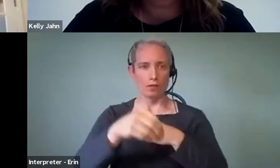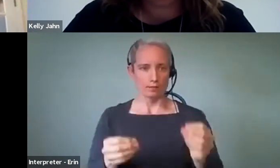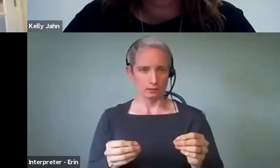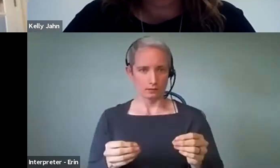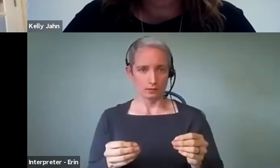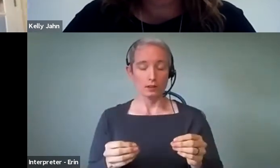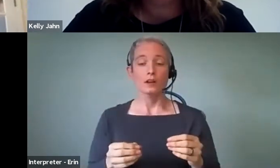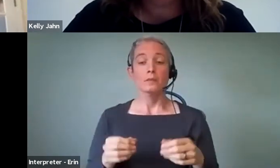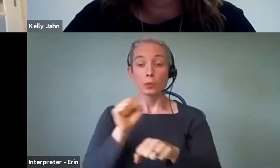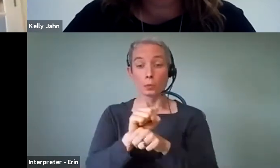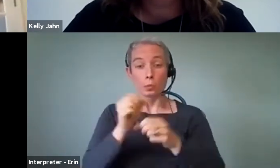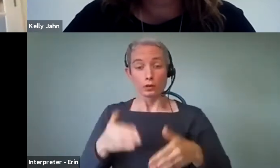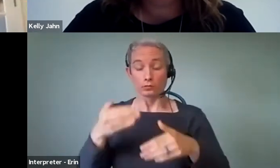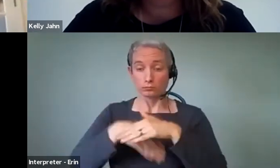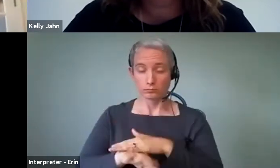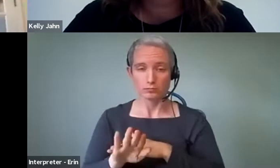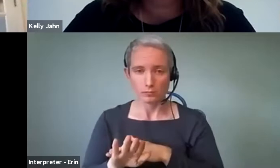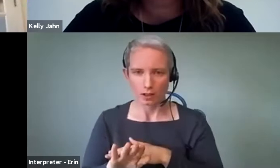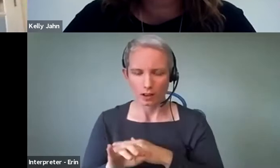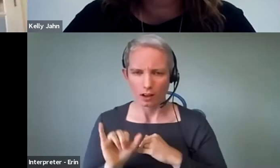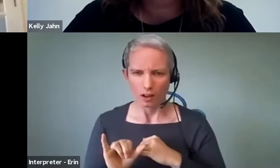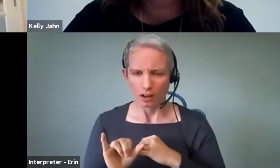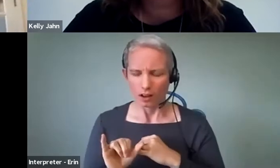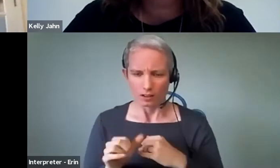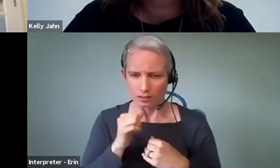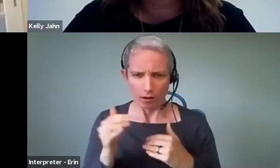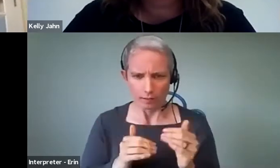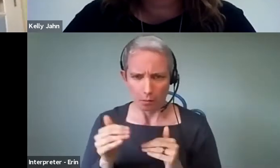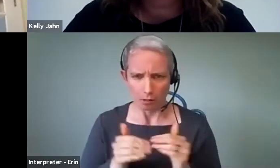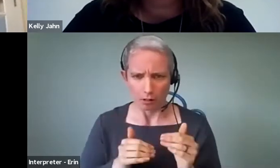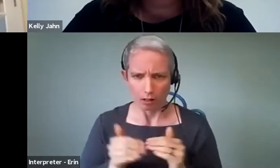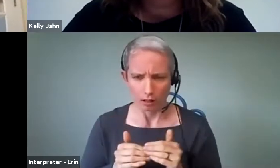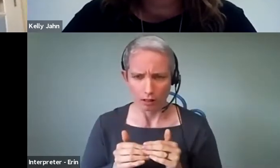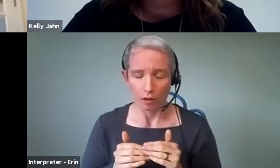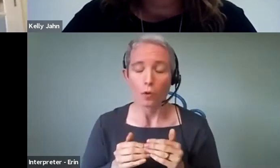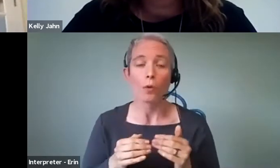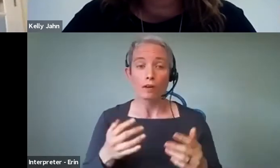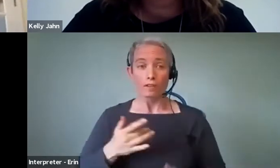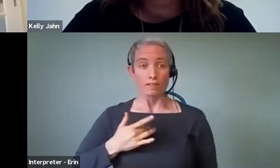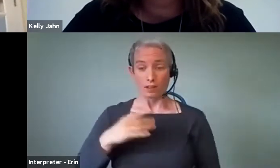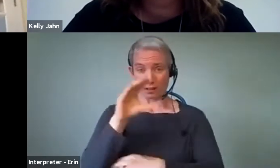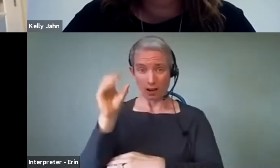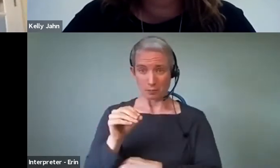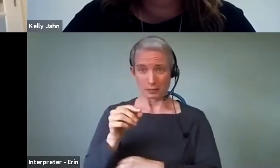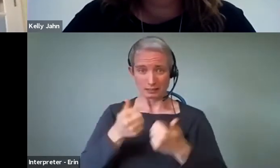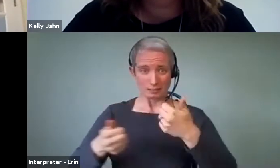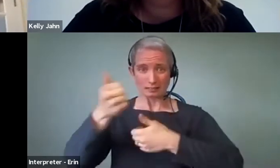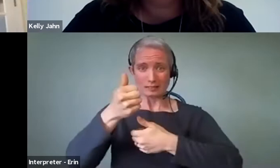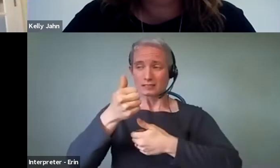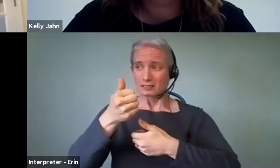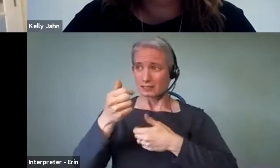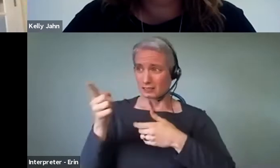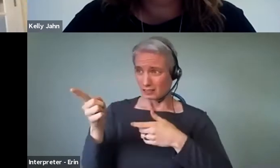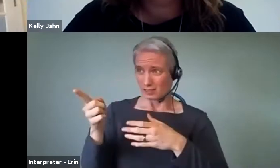lobby and don't feel comfortable or don't feel that we have taken the proper precautions to prevent the